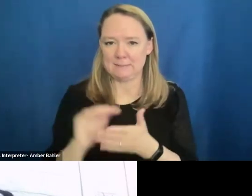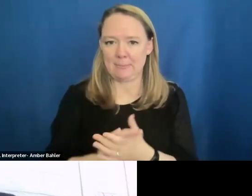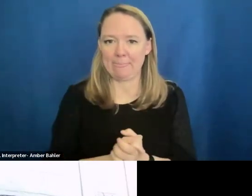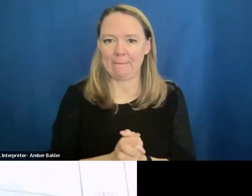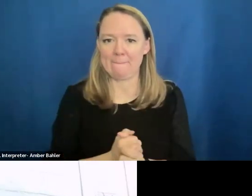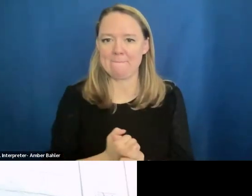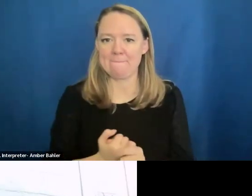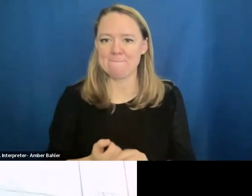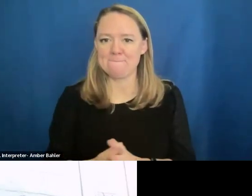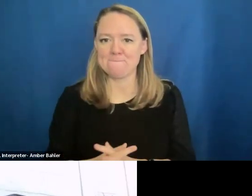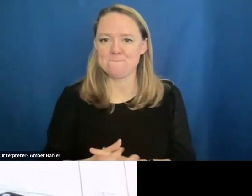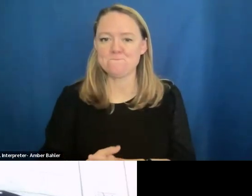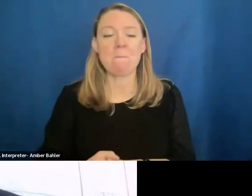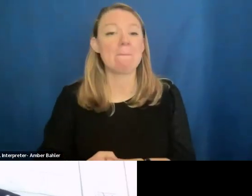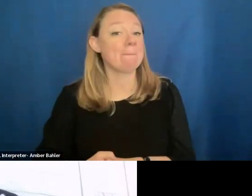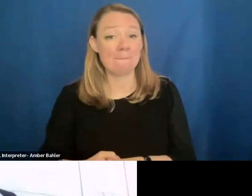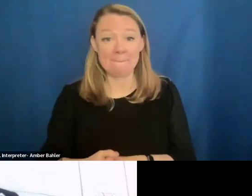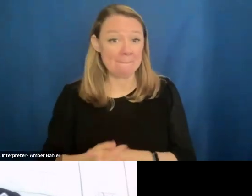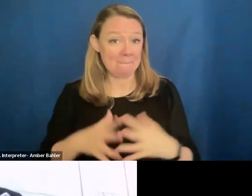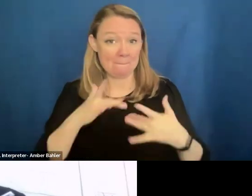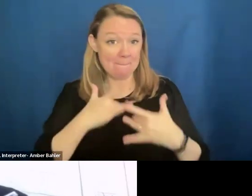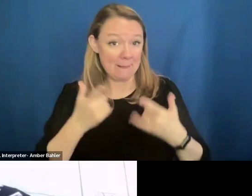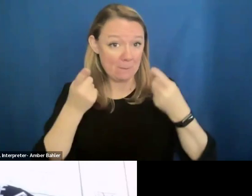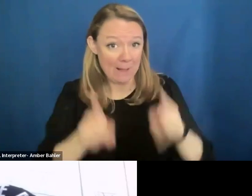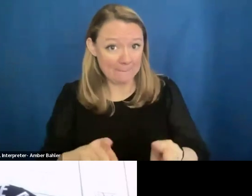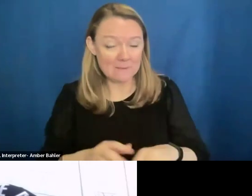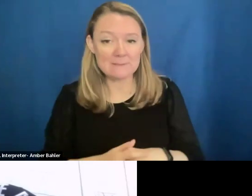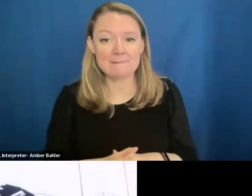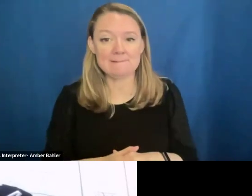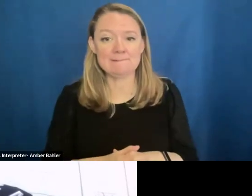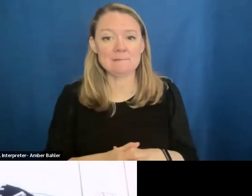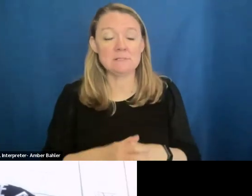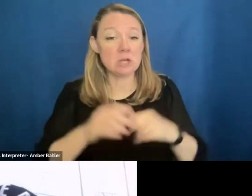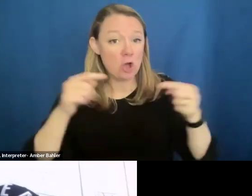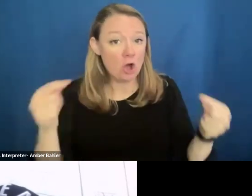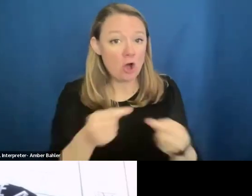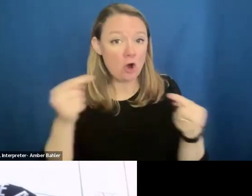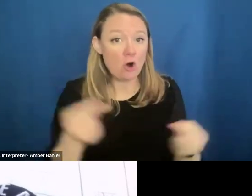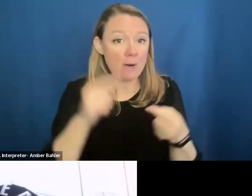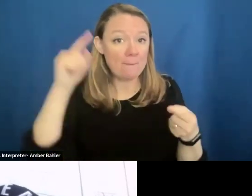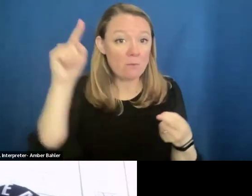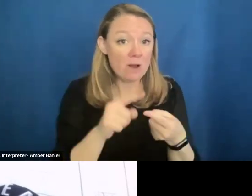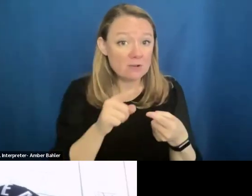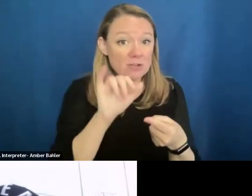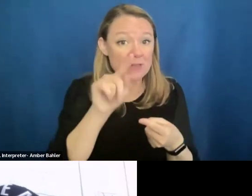And what does that look like? It looks like harm reduction as a tool, but it is not the treatment,